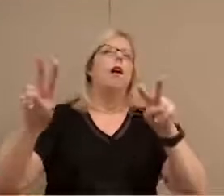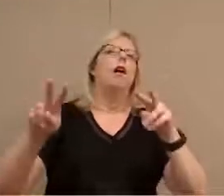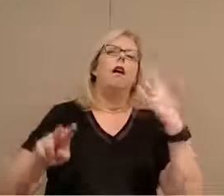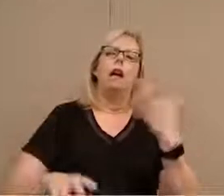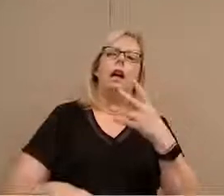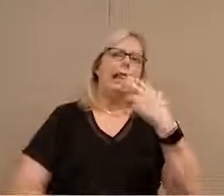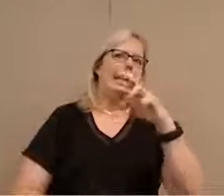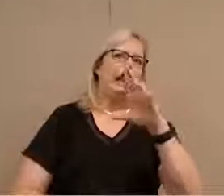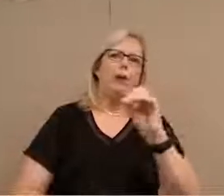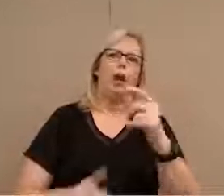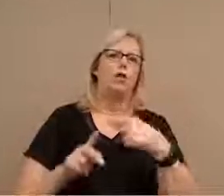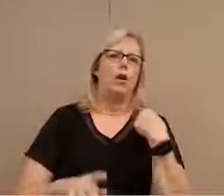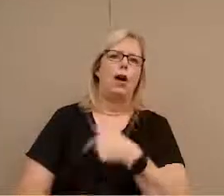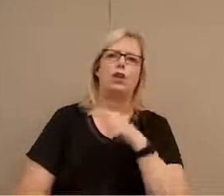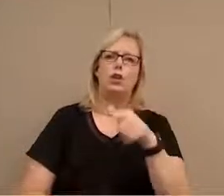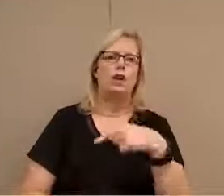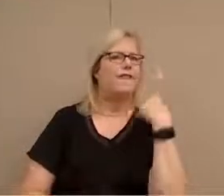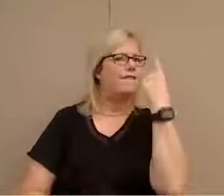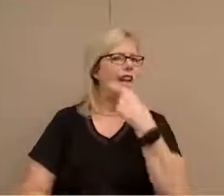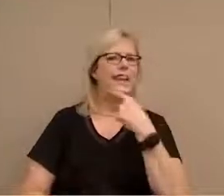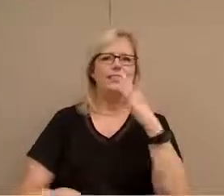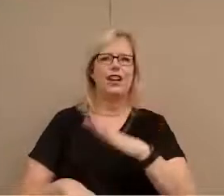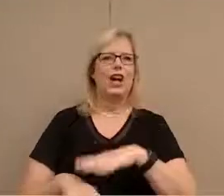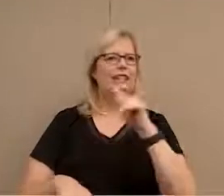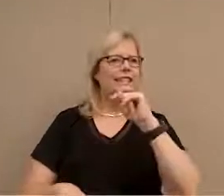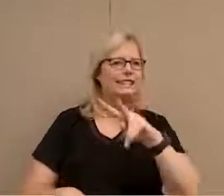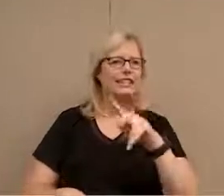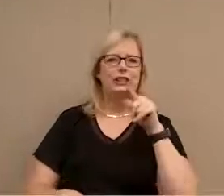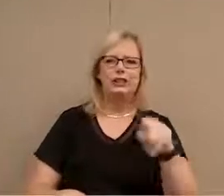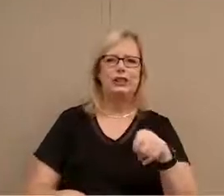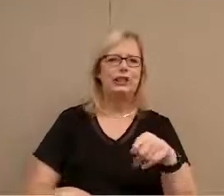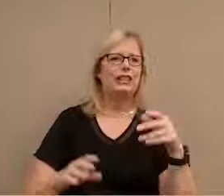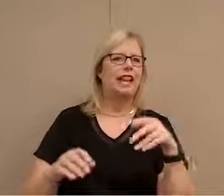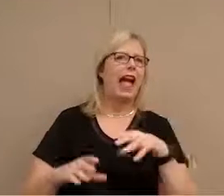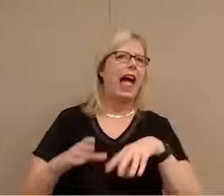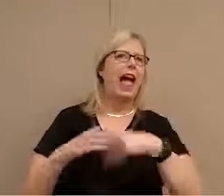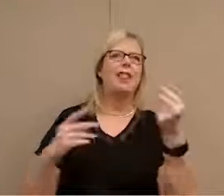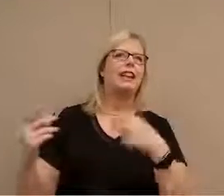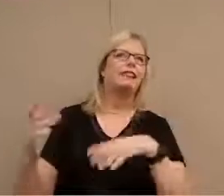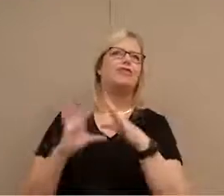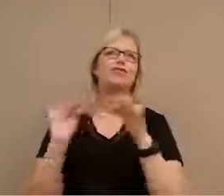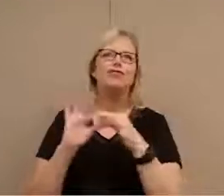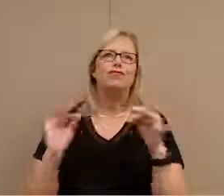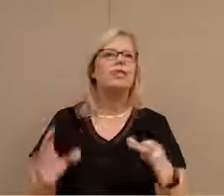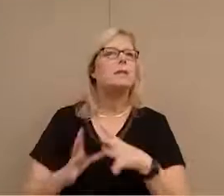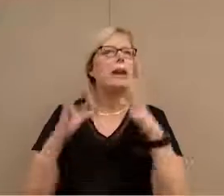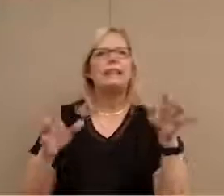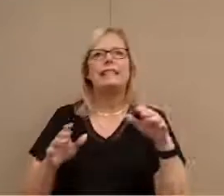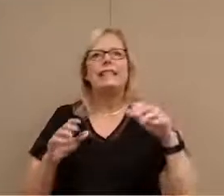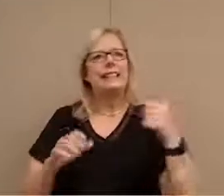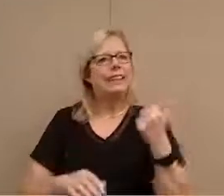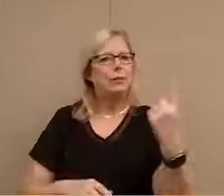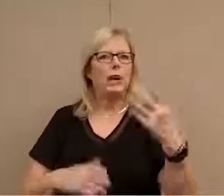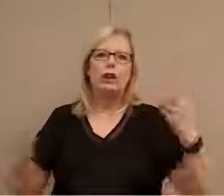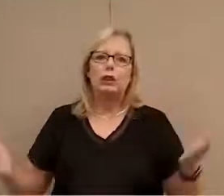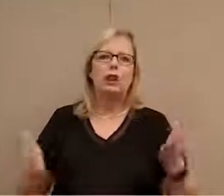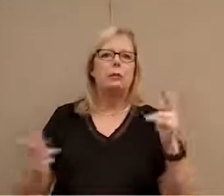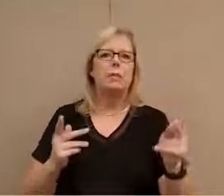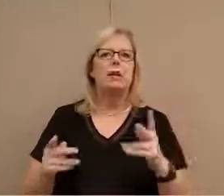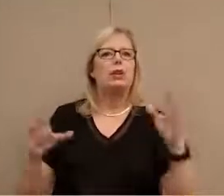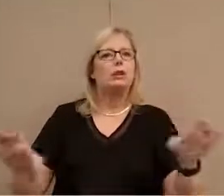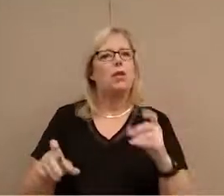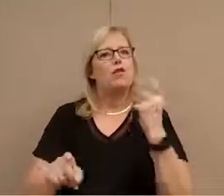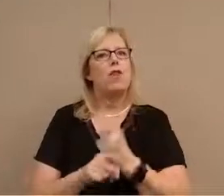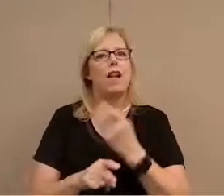this. You have been a face on television. You have been out there as much as anyone, encouraging people to do the